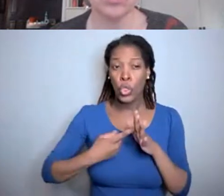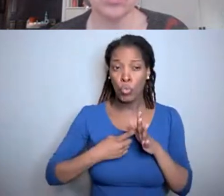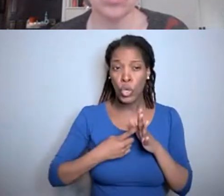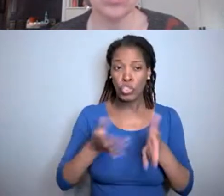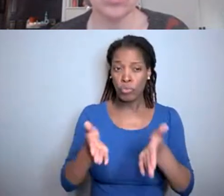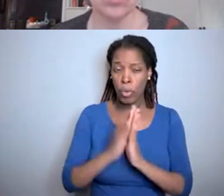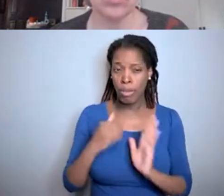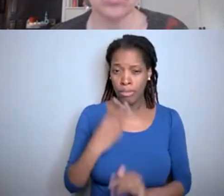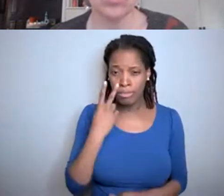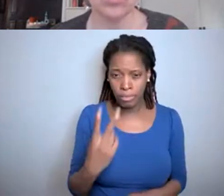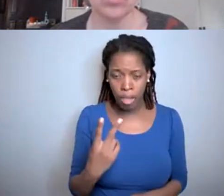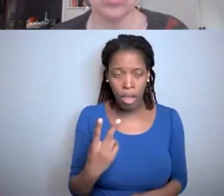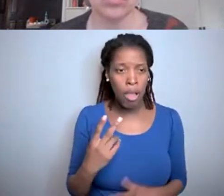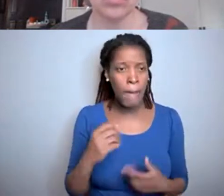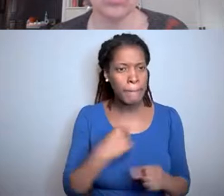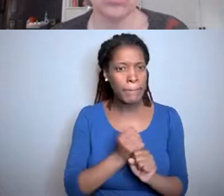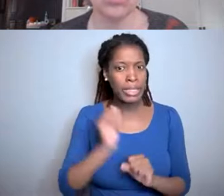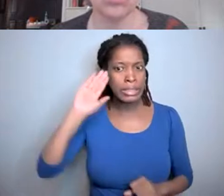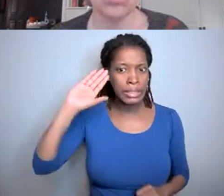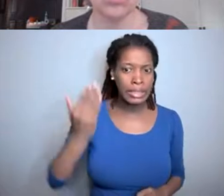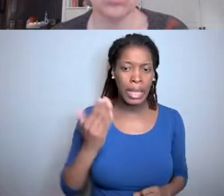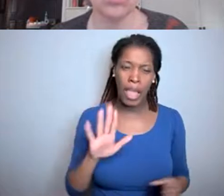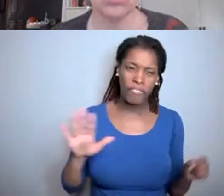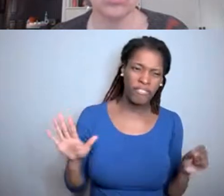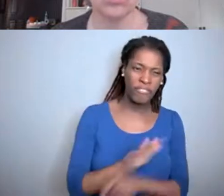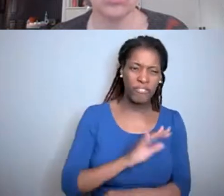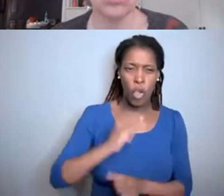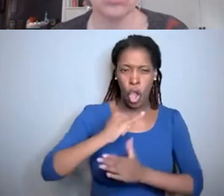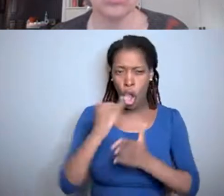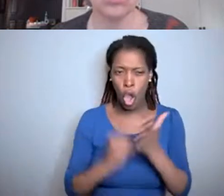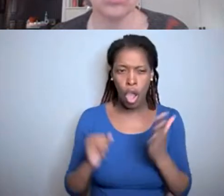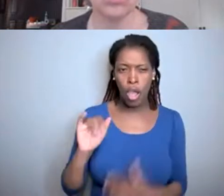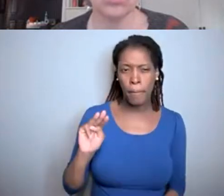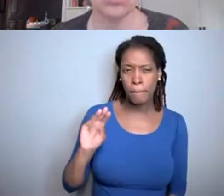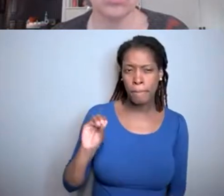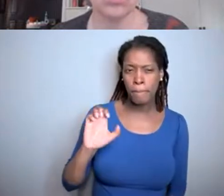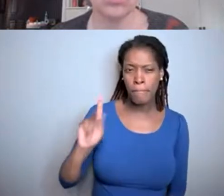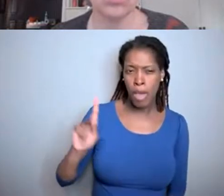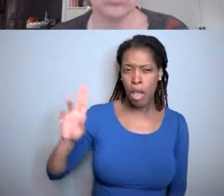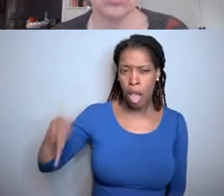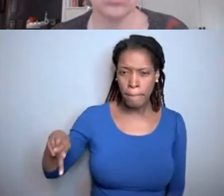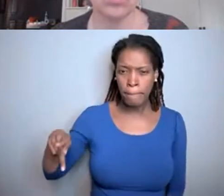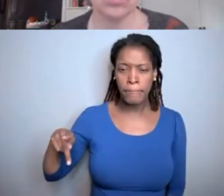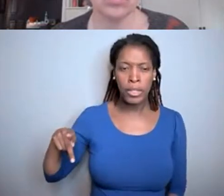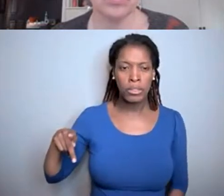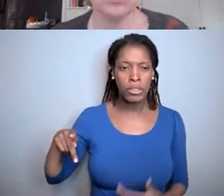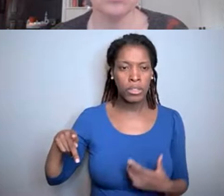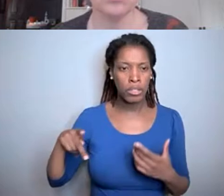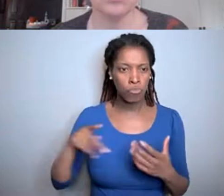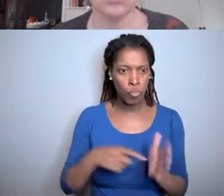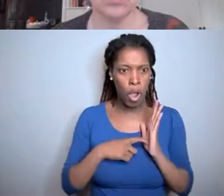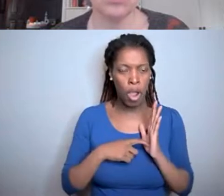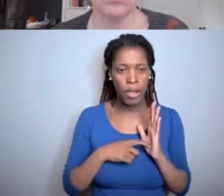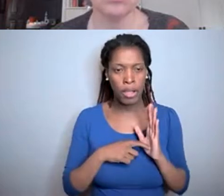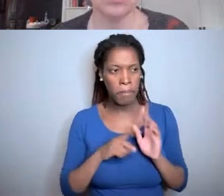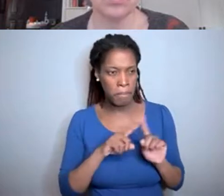like a full-fledged artwork mock-up was required but now i'm saying that it is more just the concept right